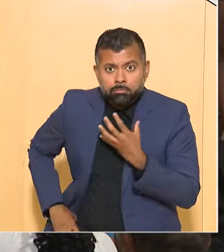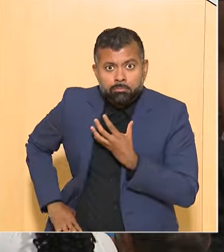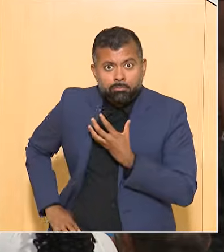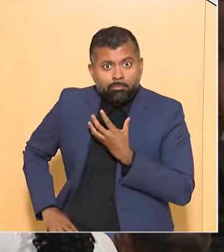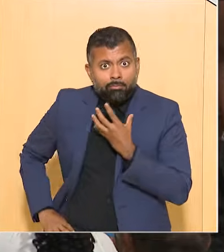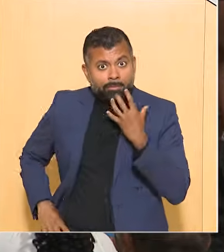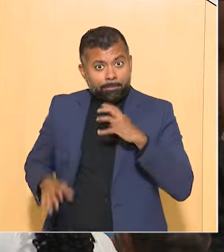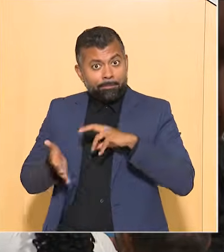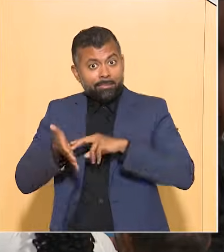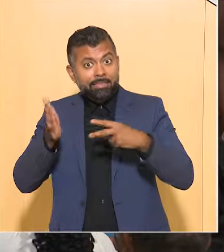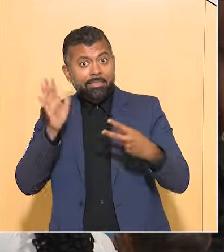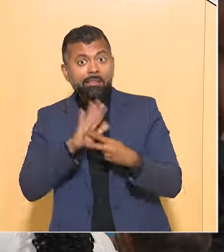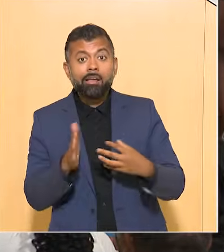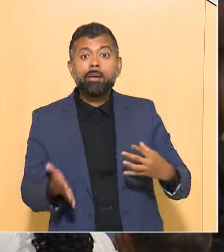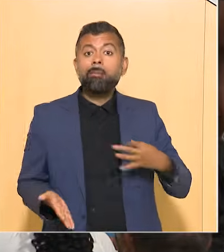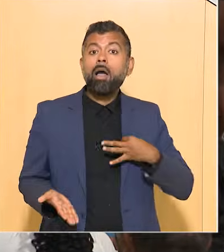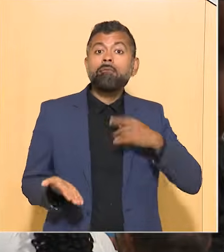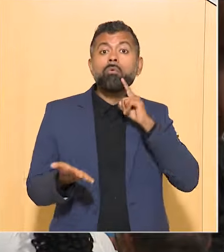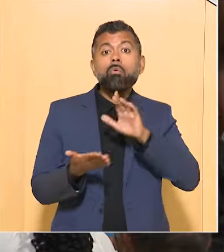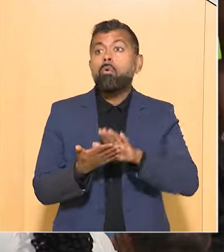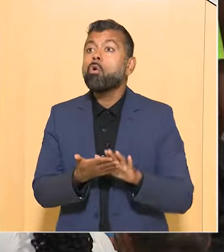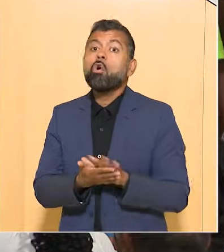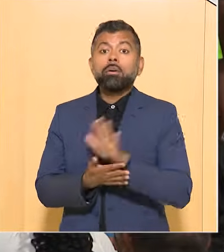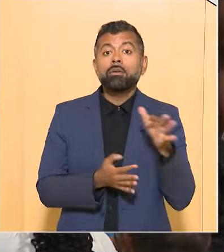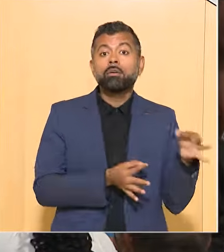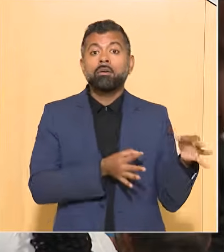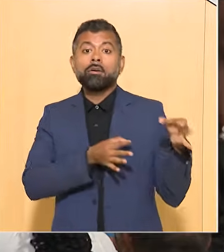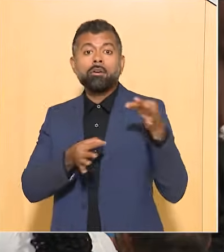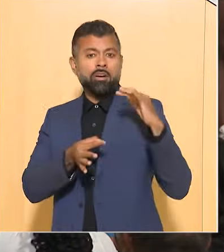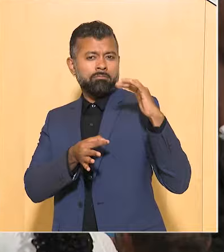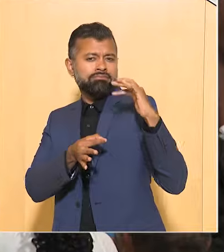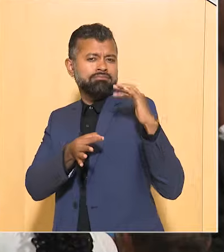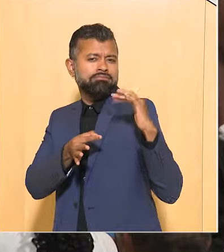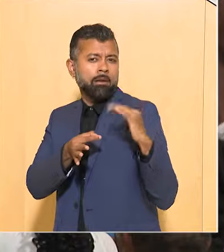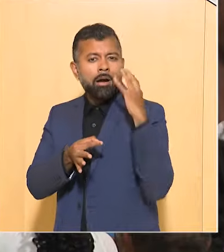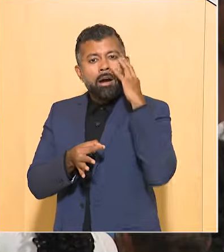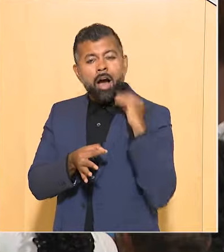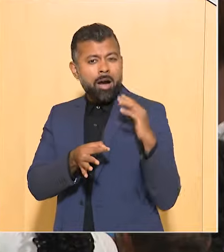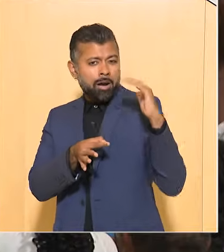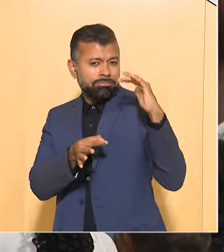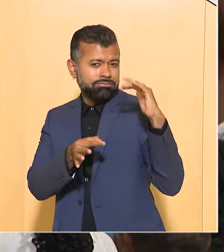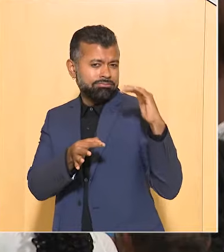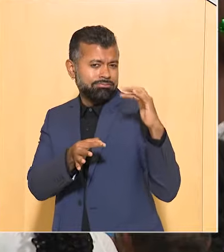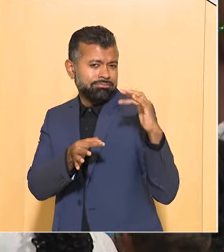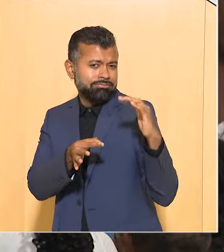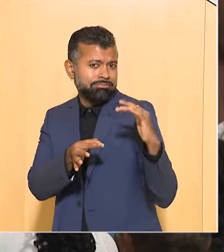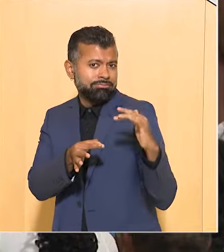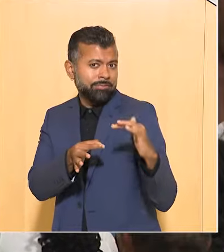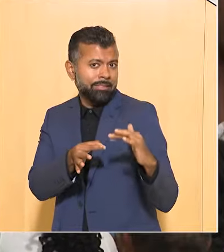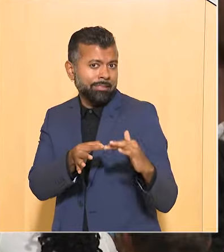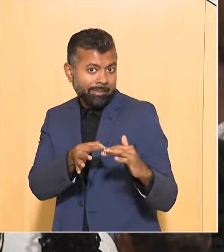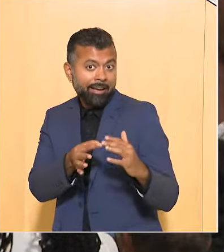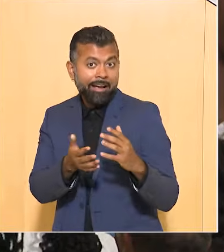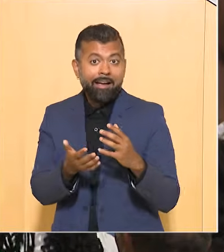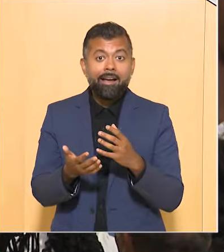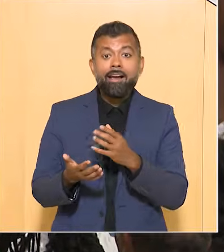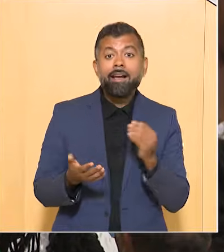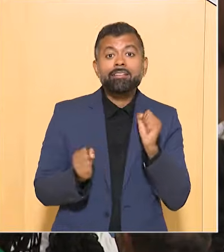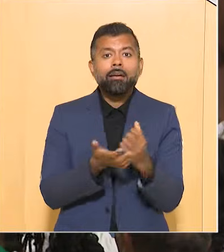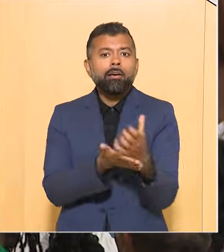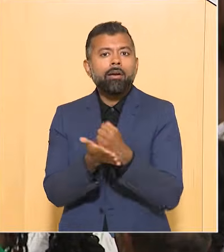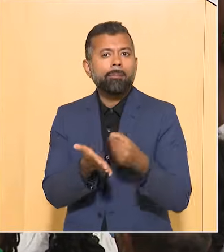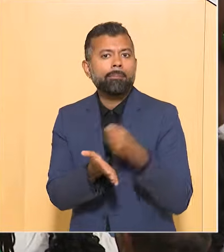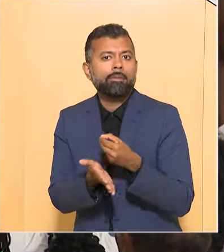college applications, their job applications, and they can put a little bit of money in their pocket too. So this